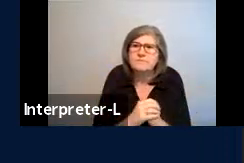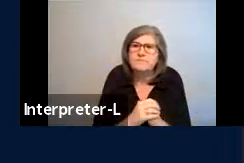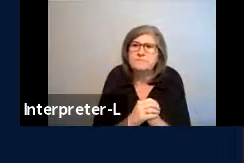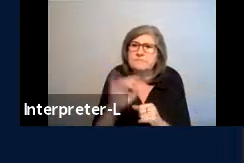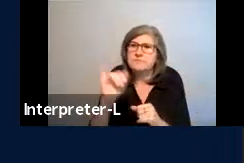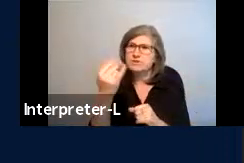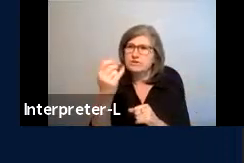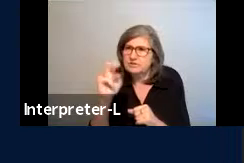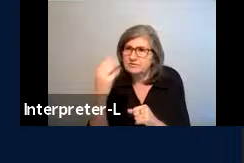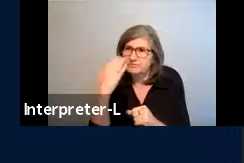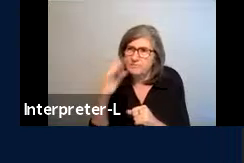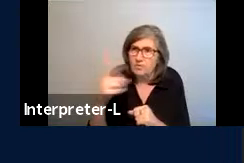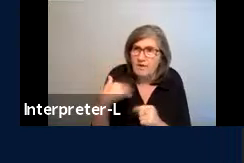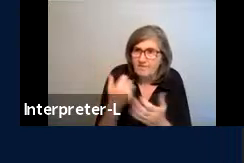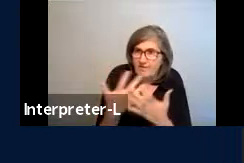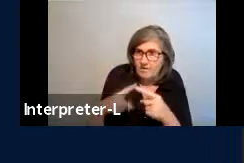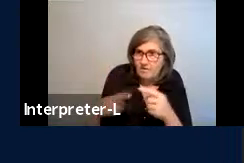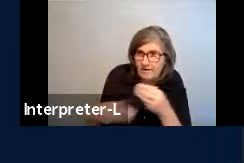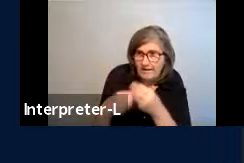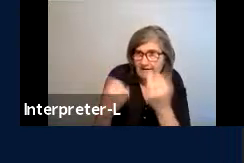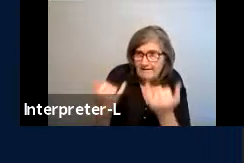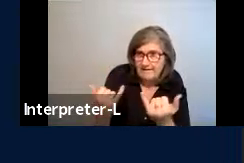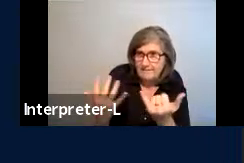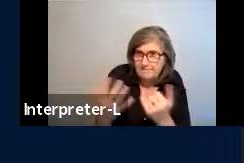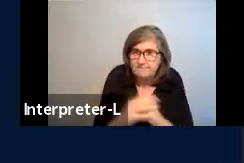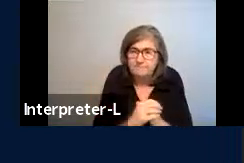Jen, I don't know if you have anything you want to say.